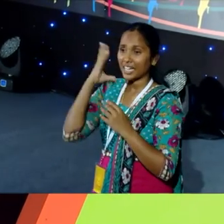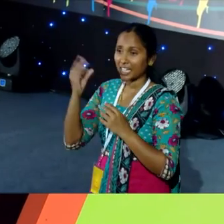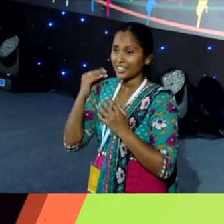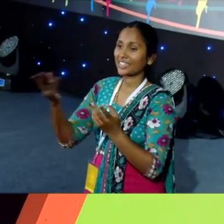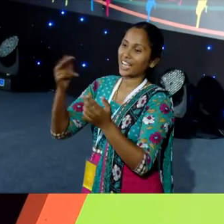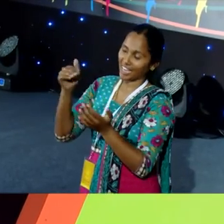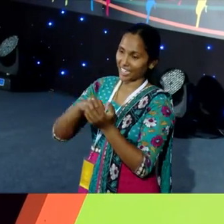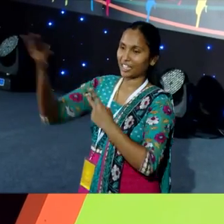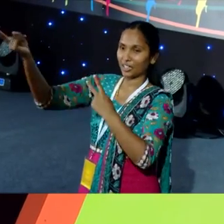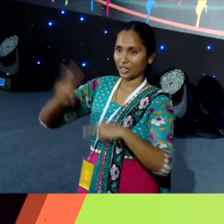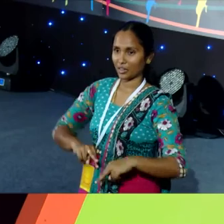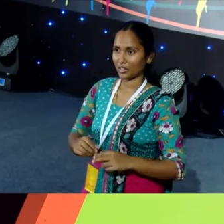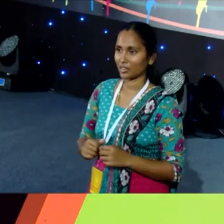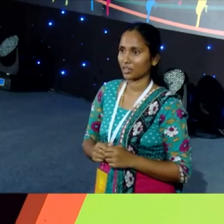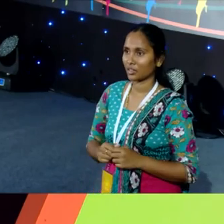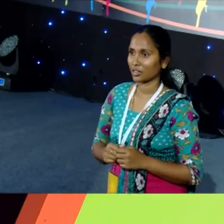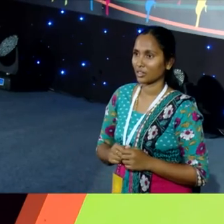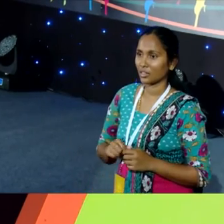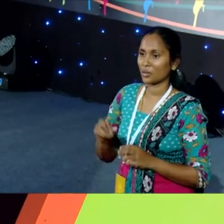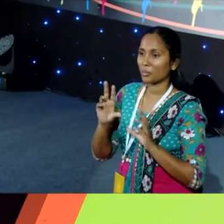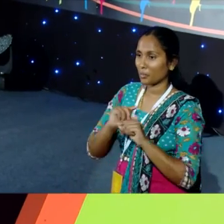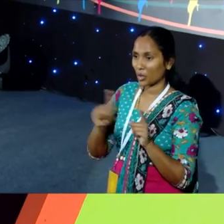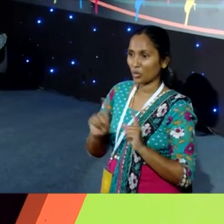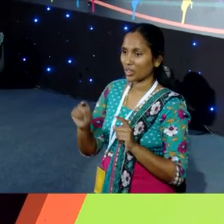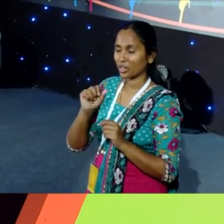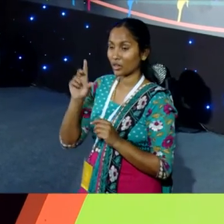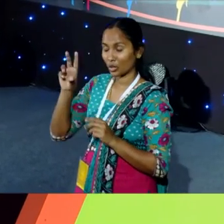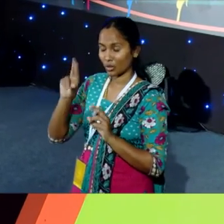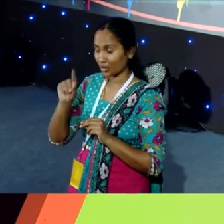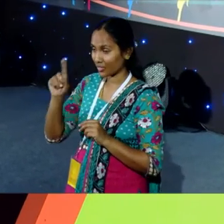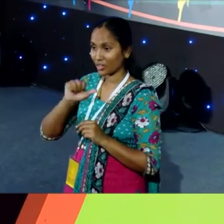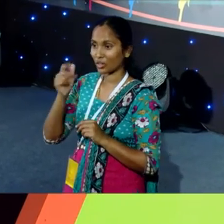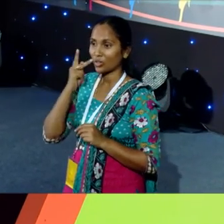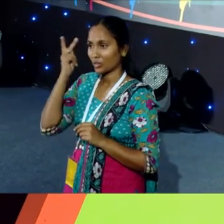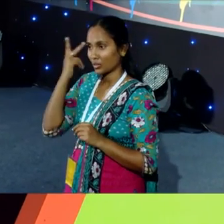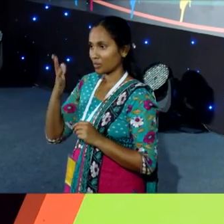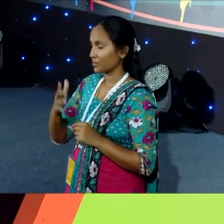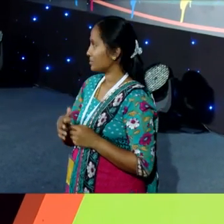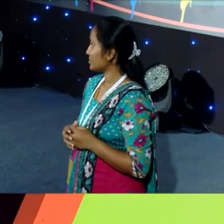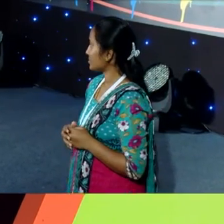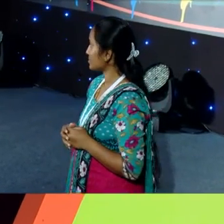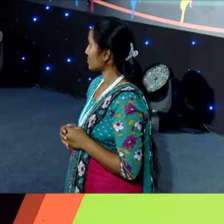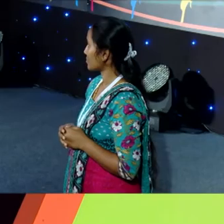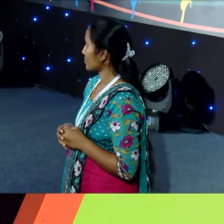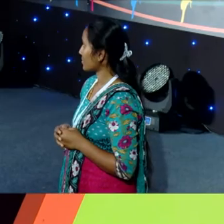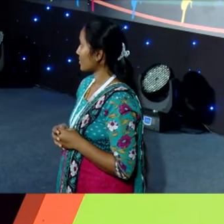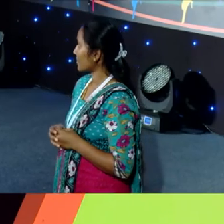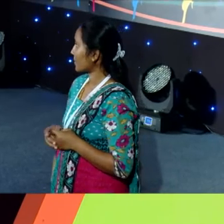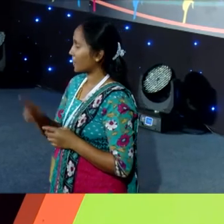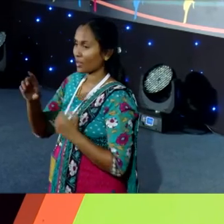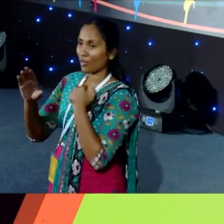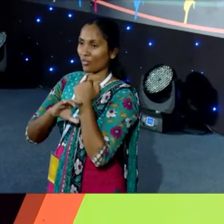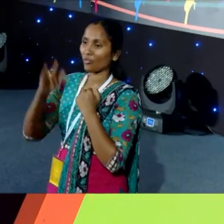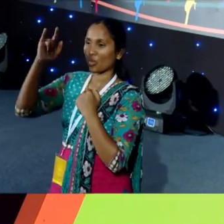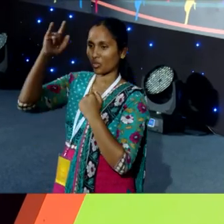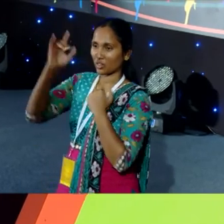body. And nobody will know the better. So sometimes you have deja vu, like I have deja vu. You know, I go to a foreign country and I go to